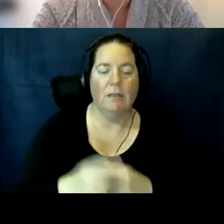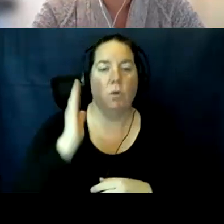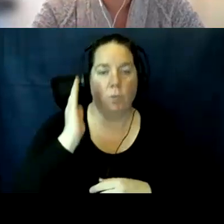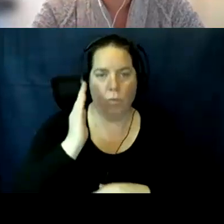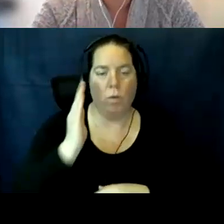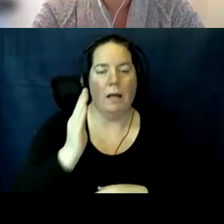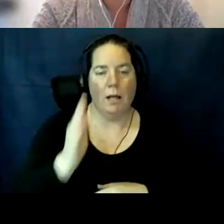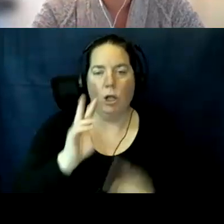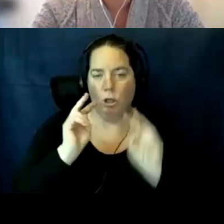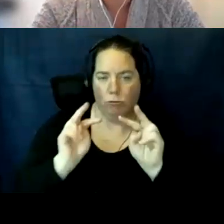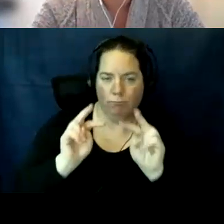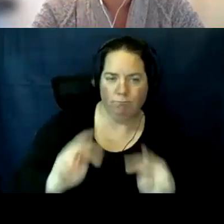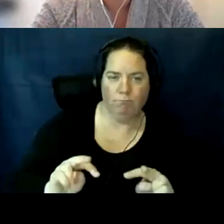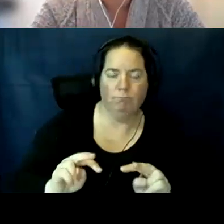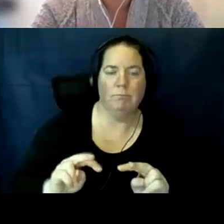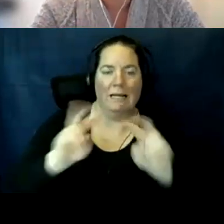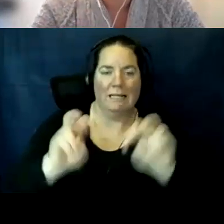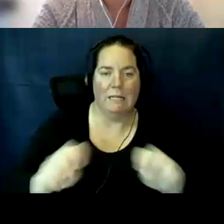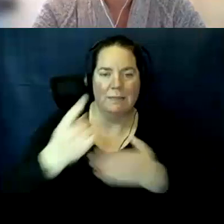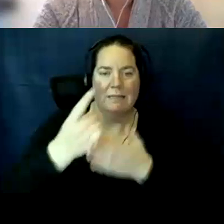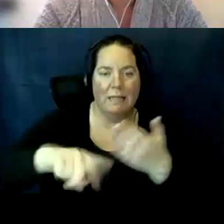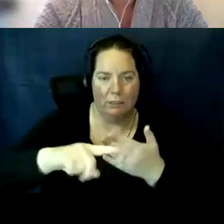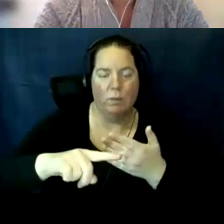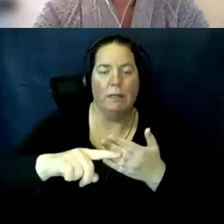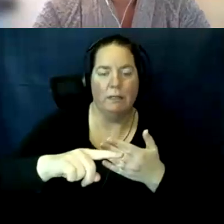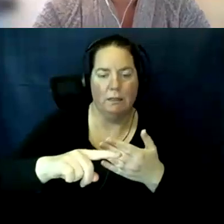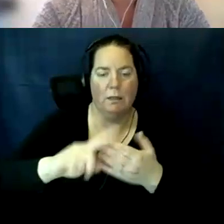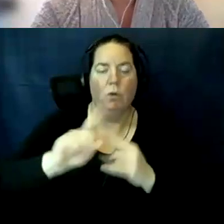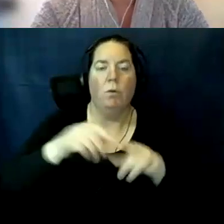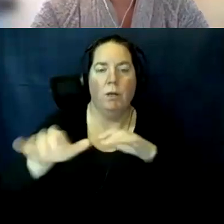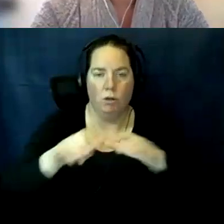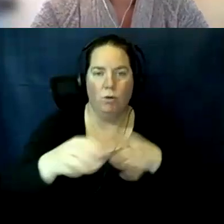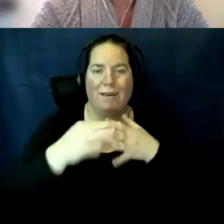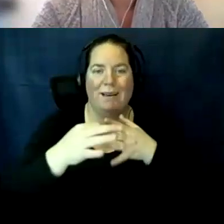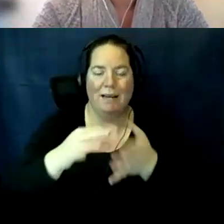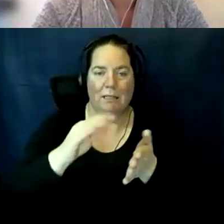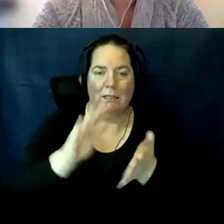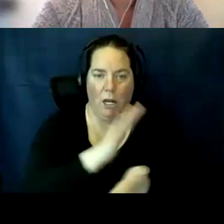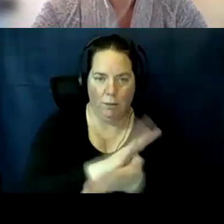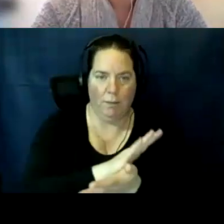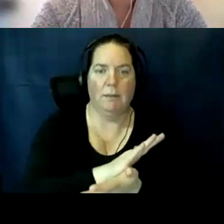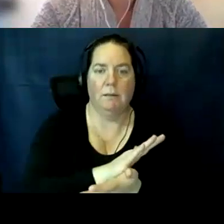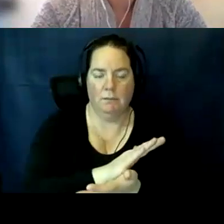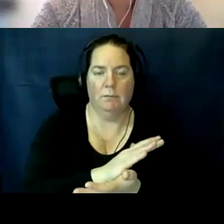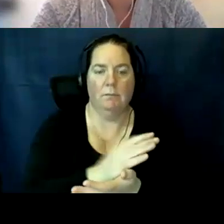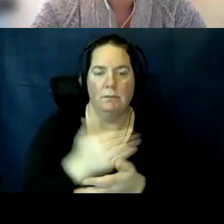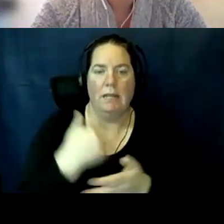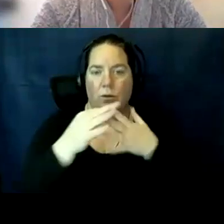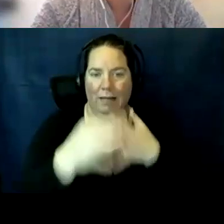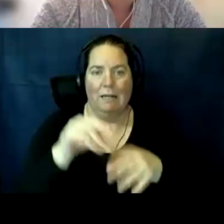at some examples of assessments next week when we go through the guidance document that exists related to this topic.